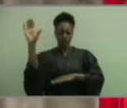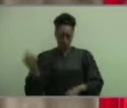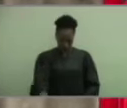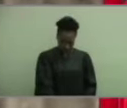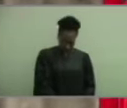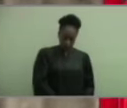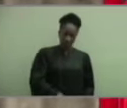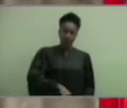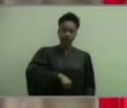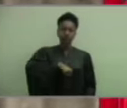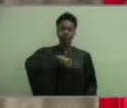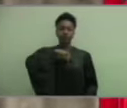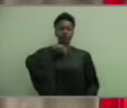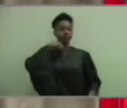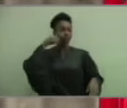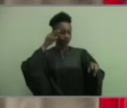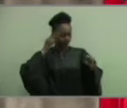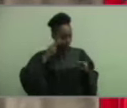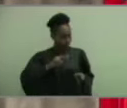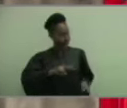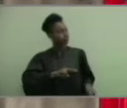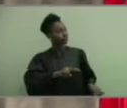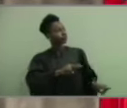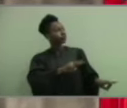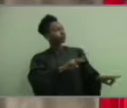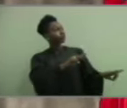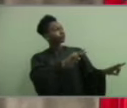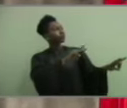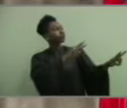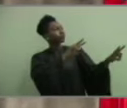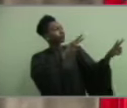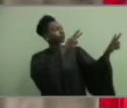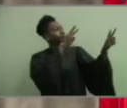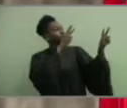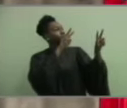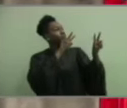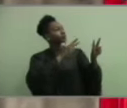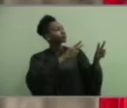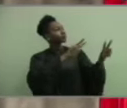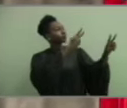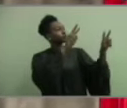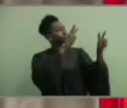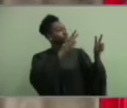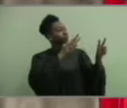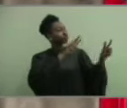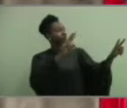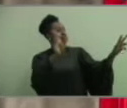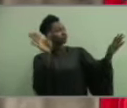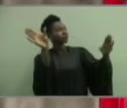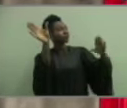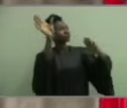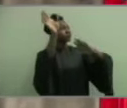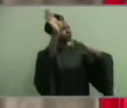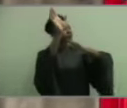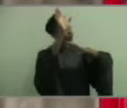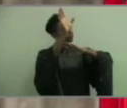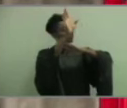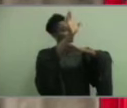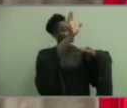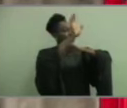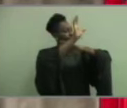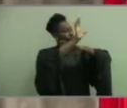proudly we hailed at the twilight's